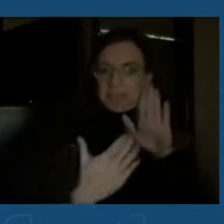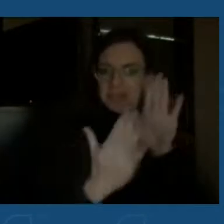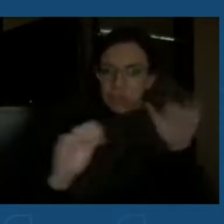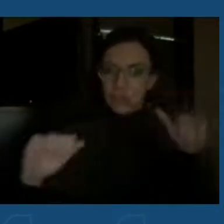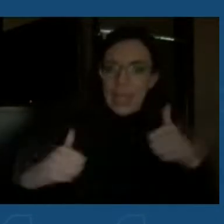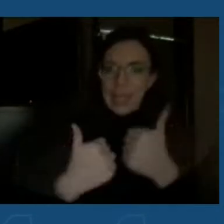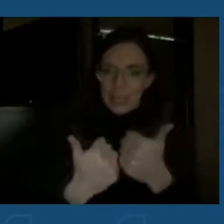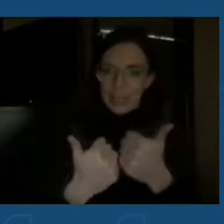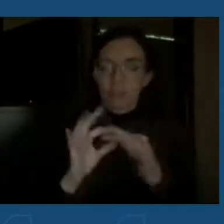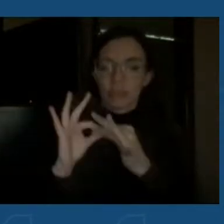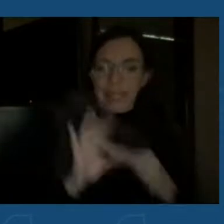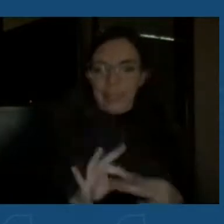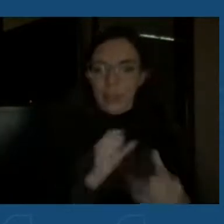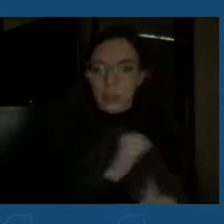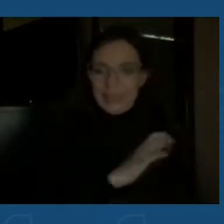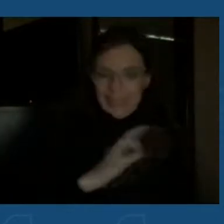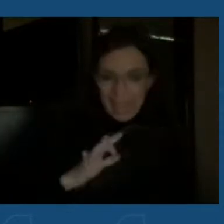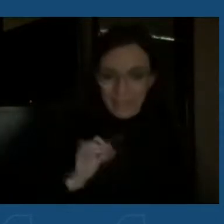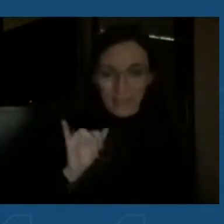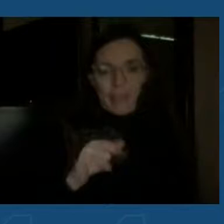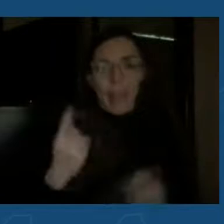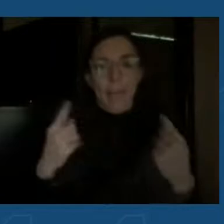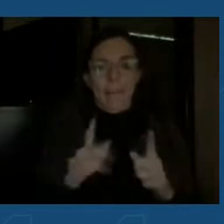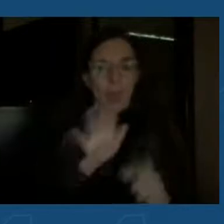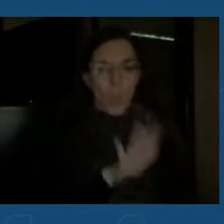is a nationwide phenomenon.